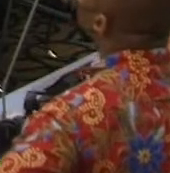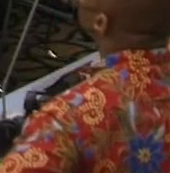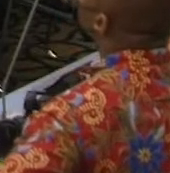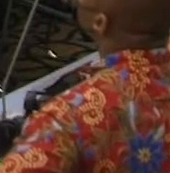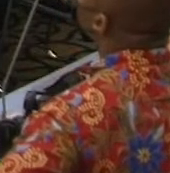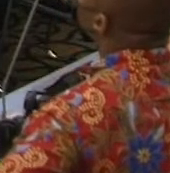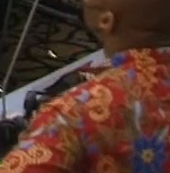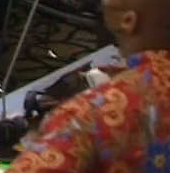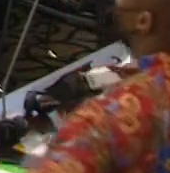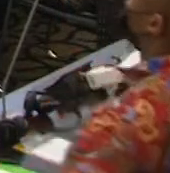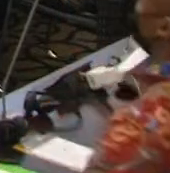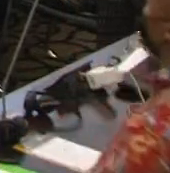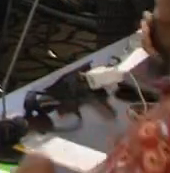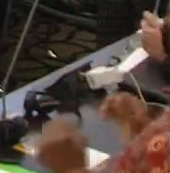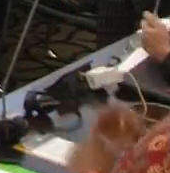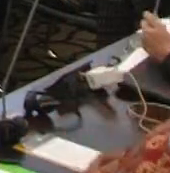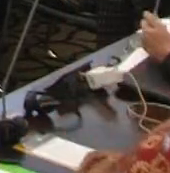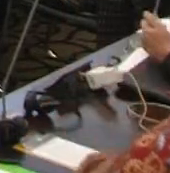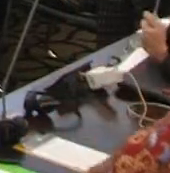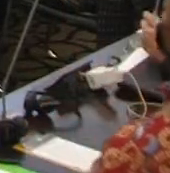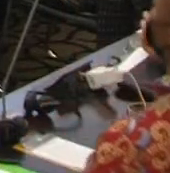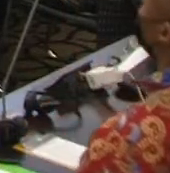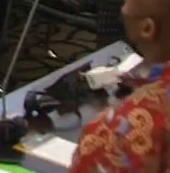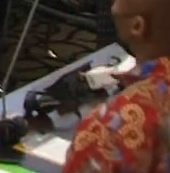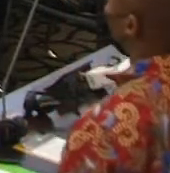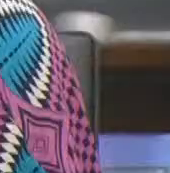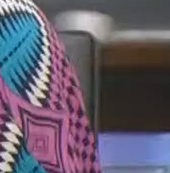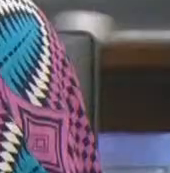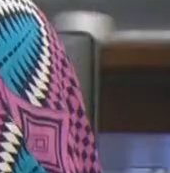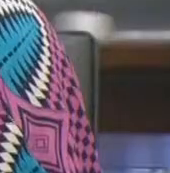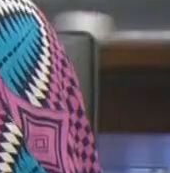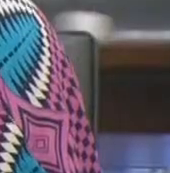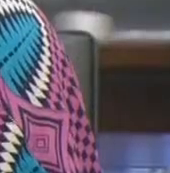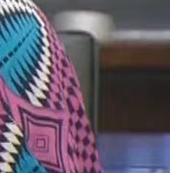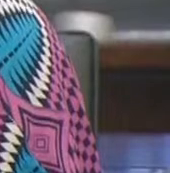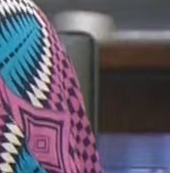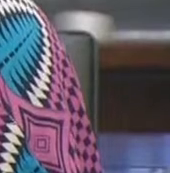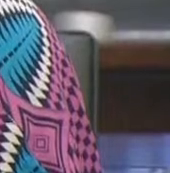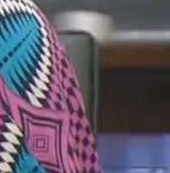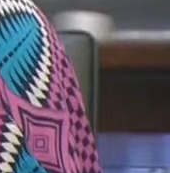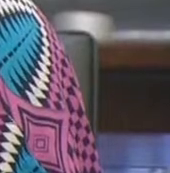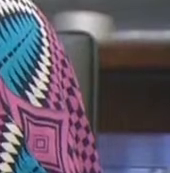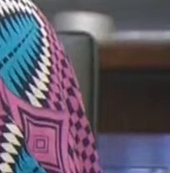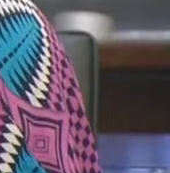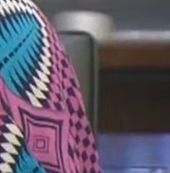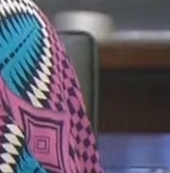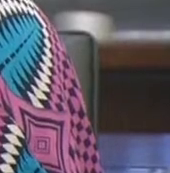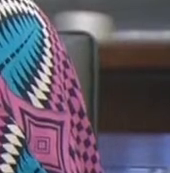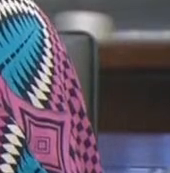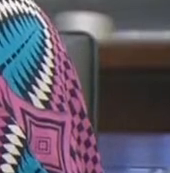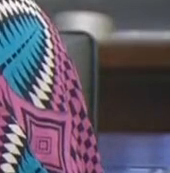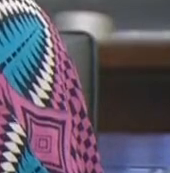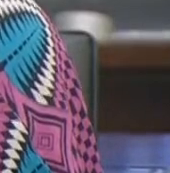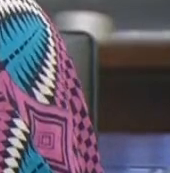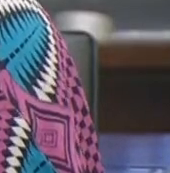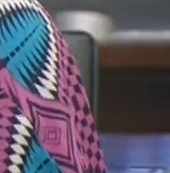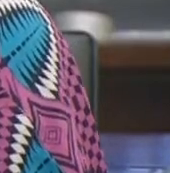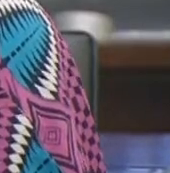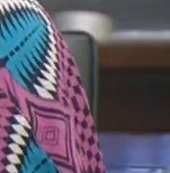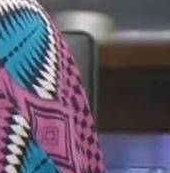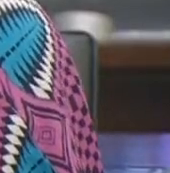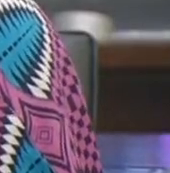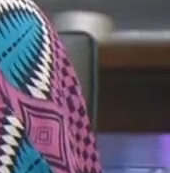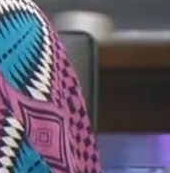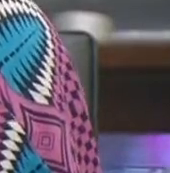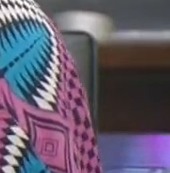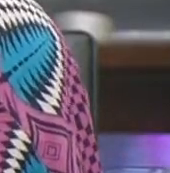2 minutes to ask their question. And regardless of how they use their 2 minutes, as long as they stick within that 2-minute time frame. So I do just